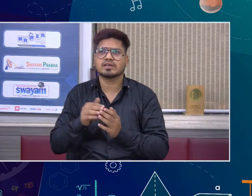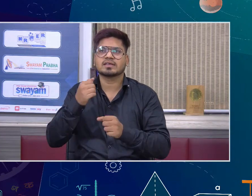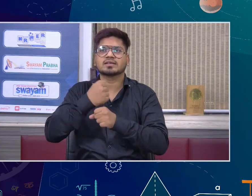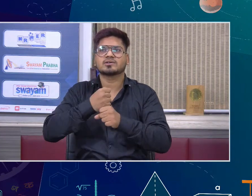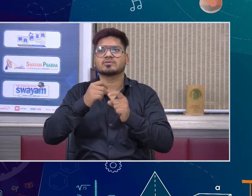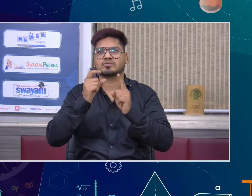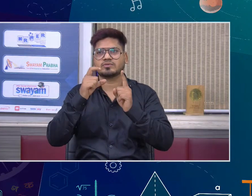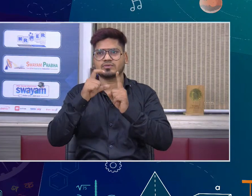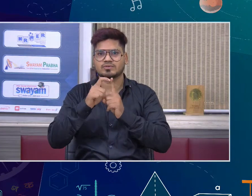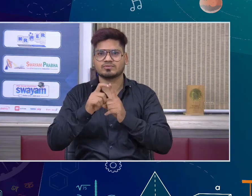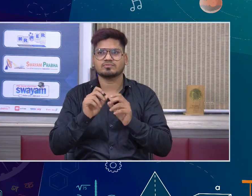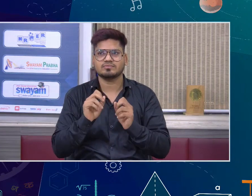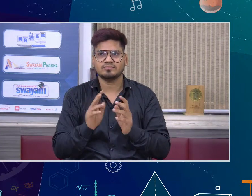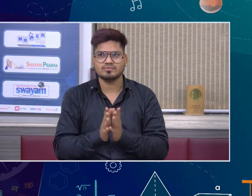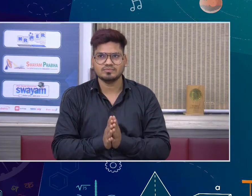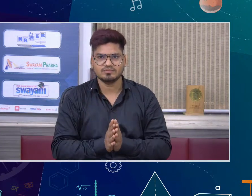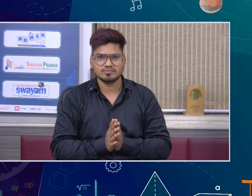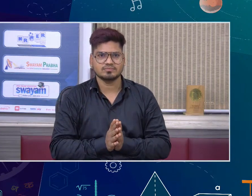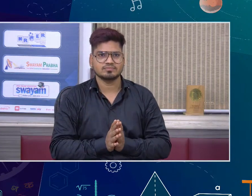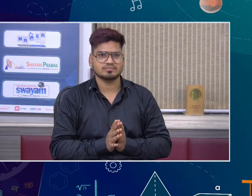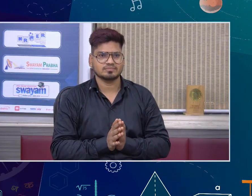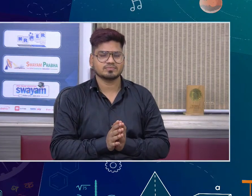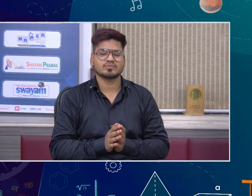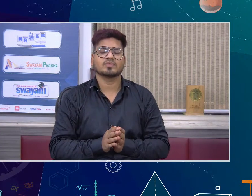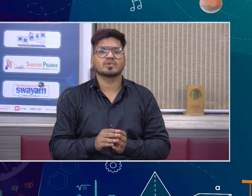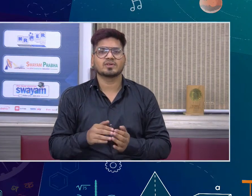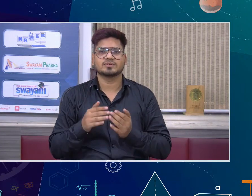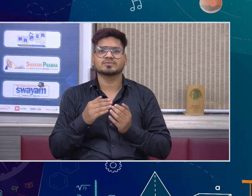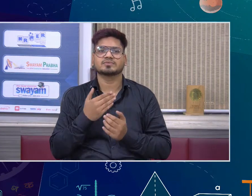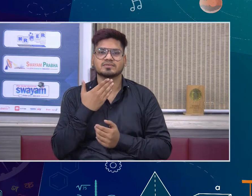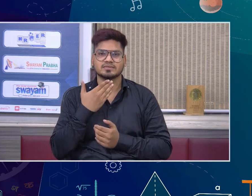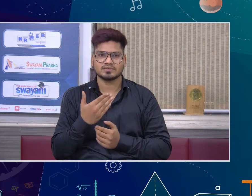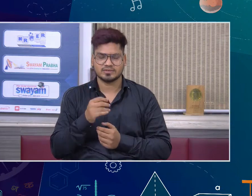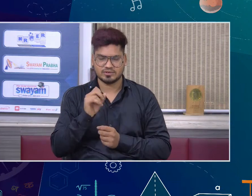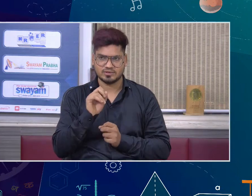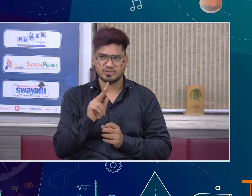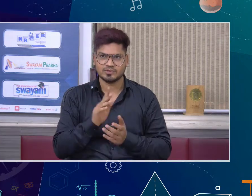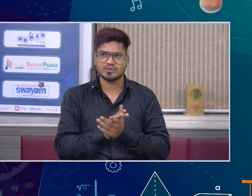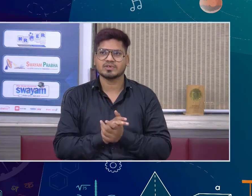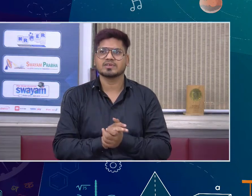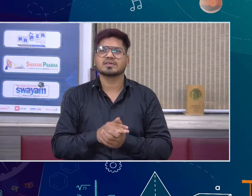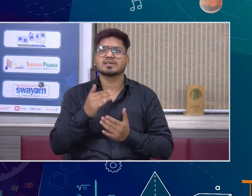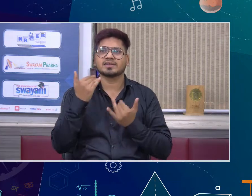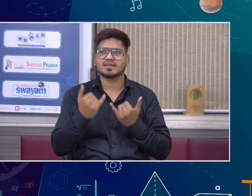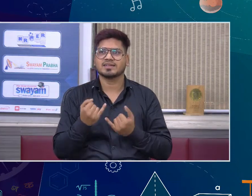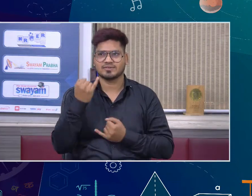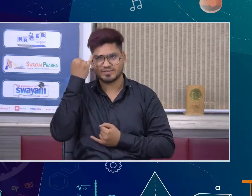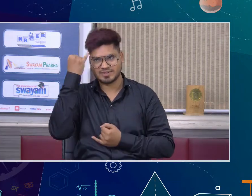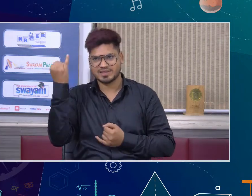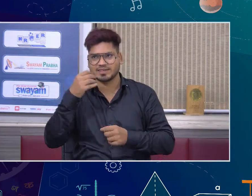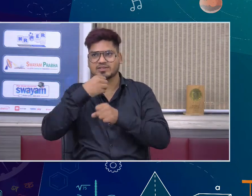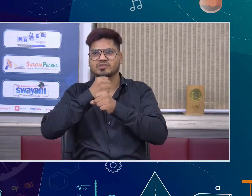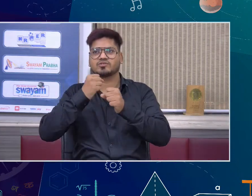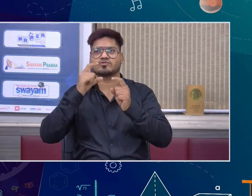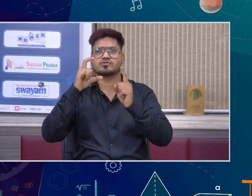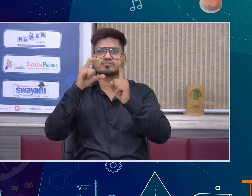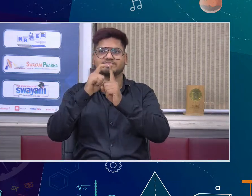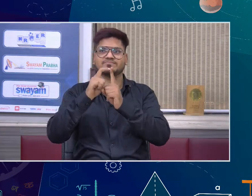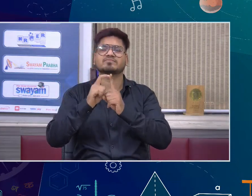God. Okay. I hope you understand. Yes, sir. We got the idea of